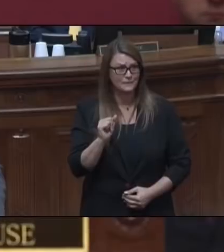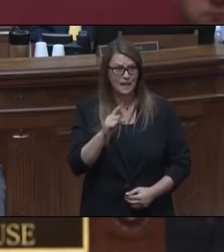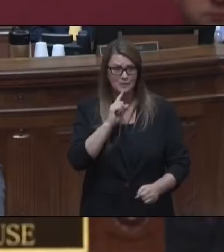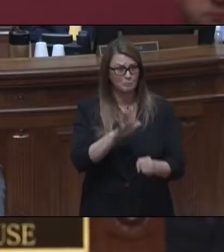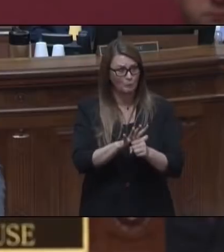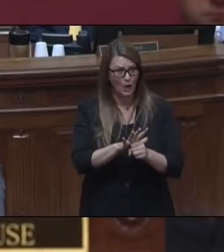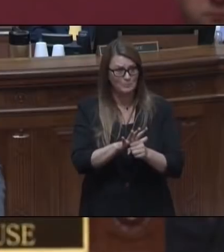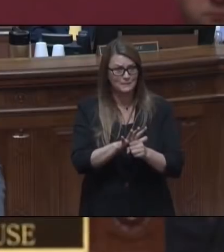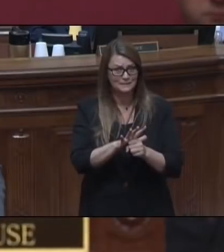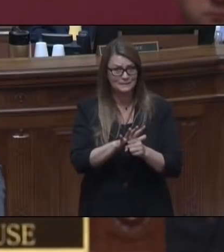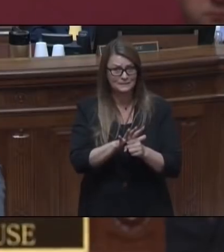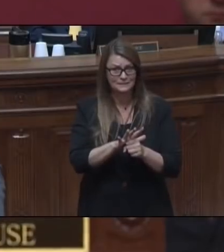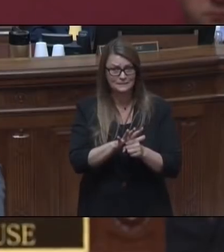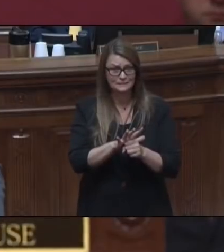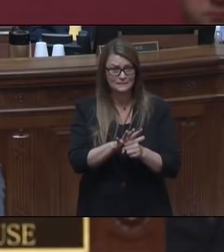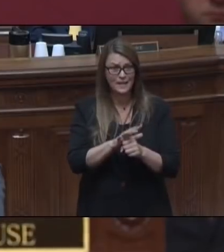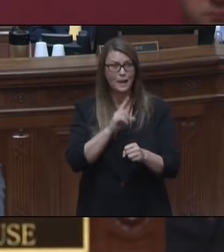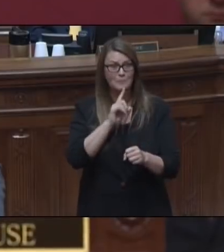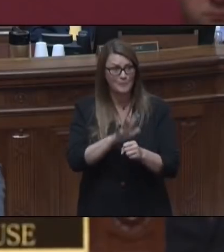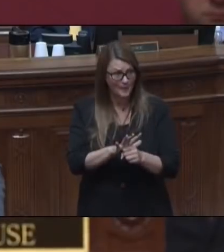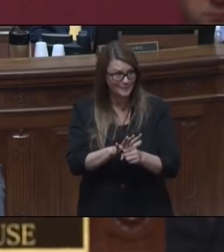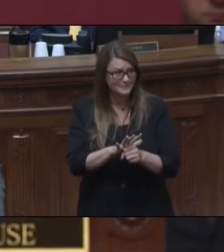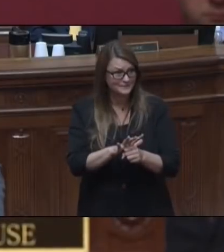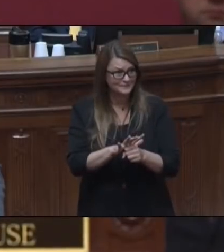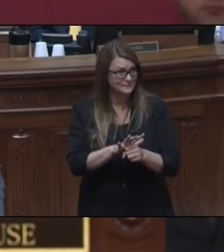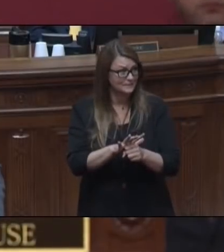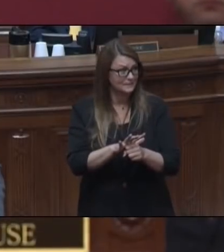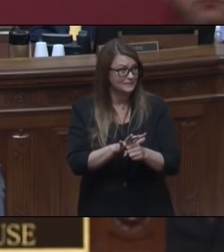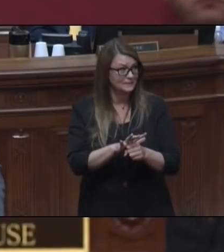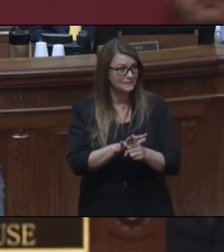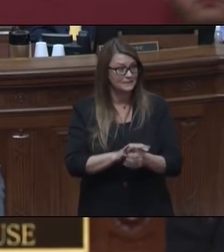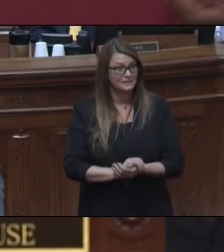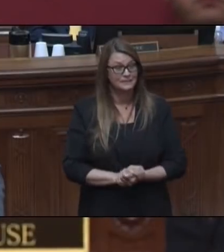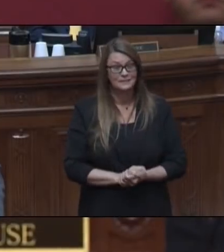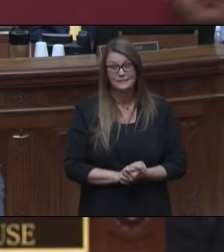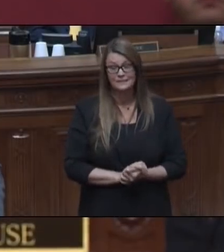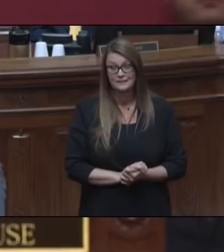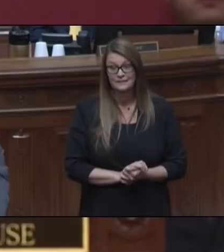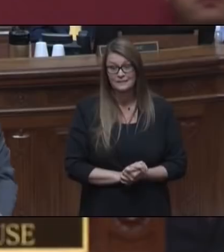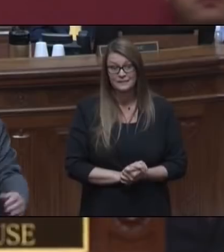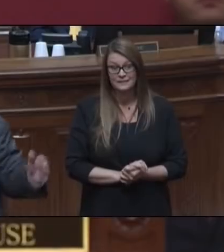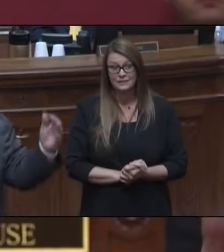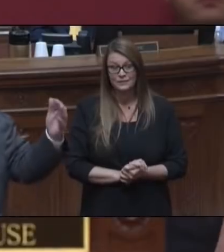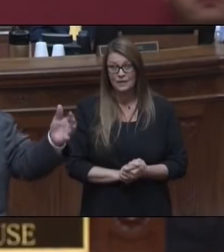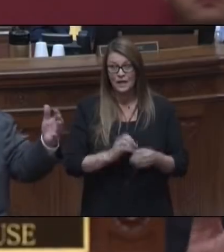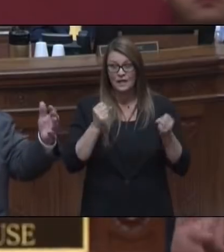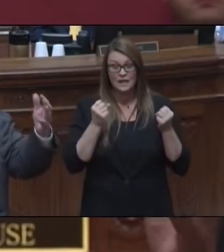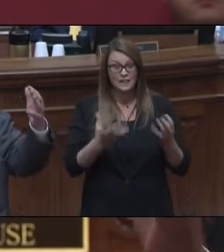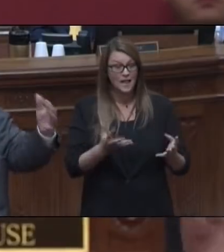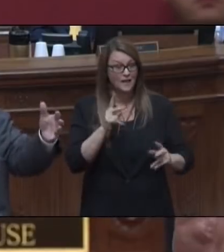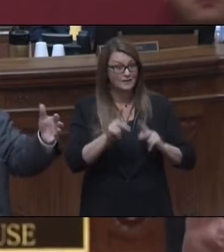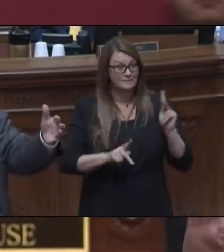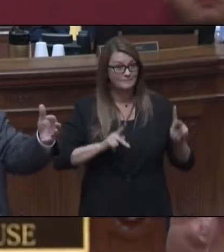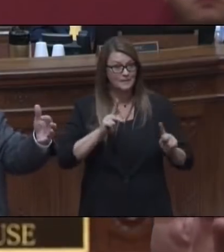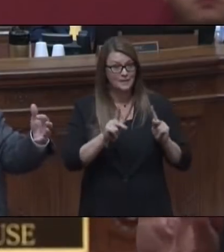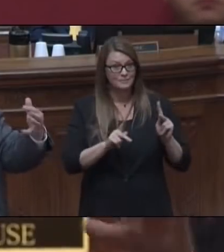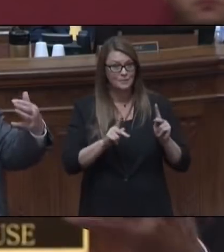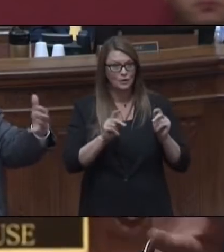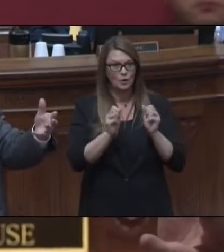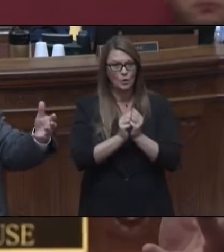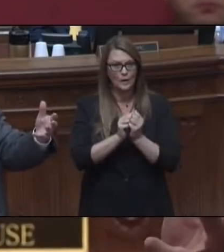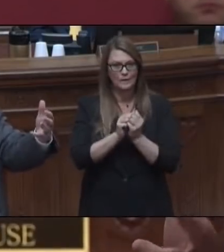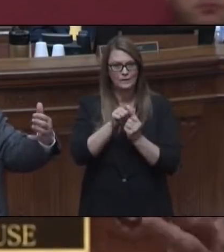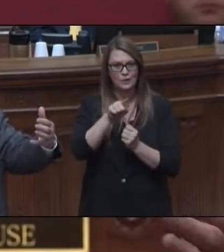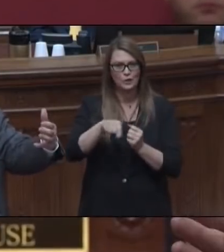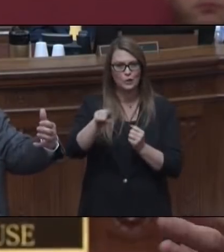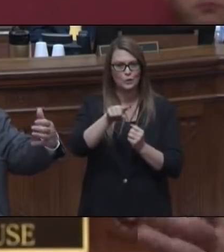you to God above, this is a fact. You know, A lot of people would sit here with teleprompters and